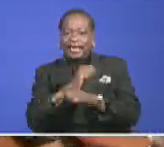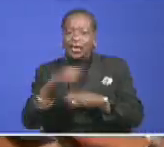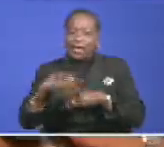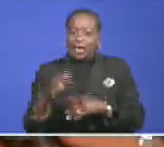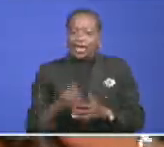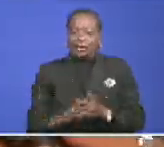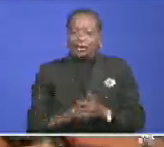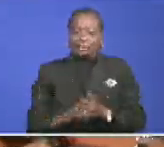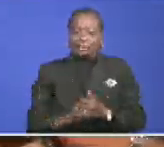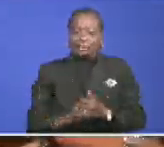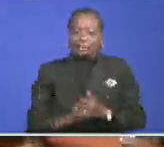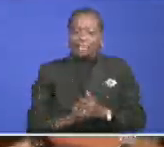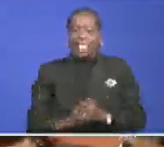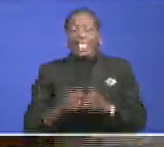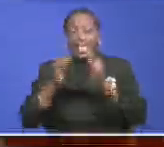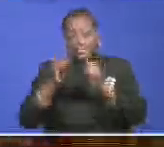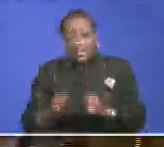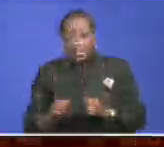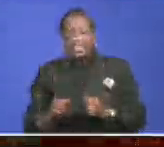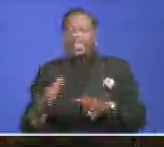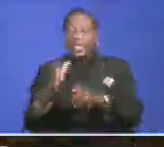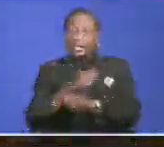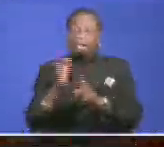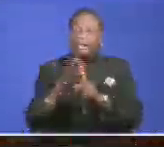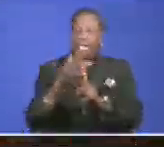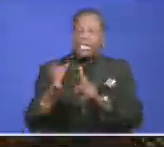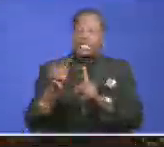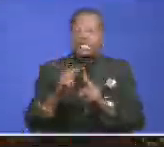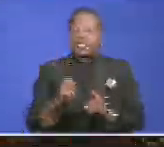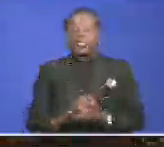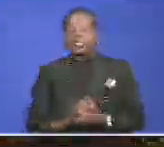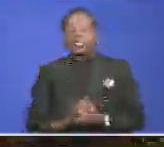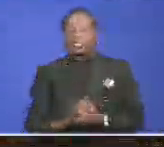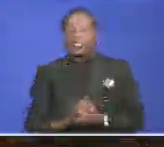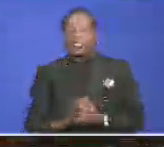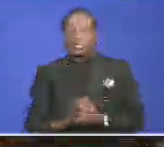Even the individuals, they can get the beating too. Cleopatra Murphy, CNN Network News.